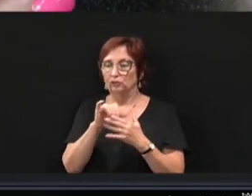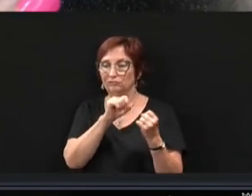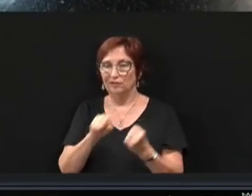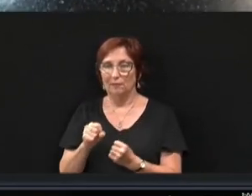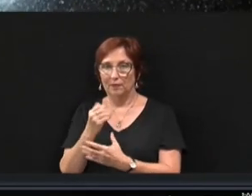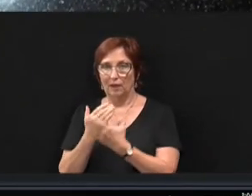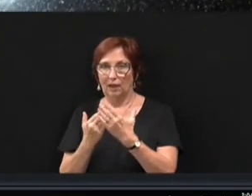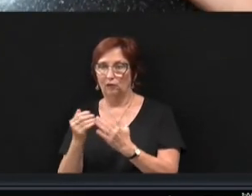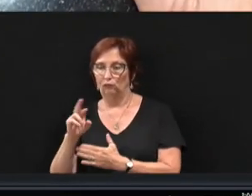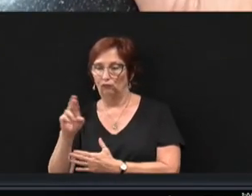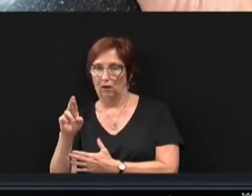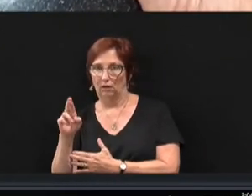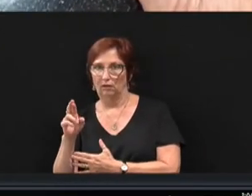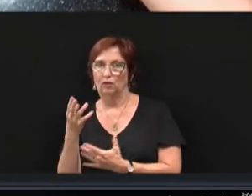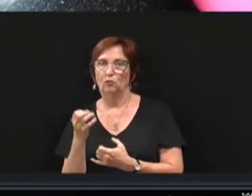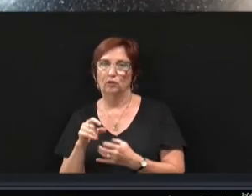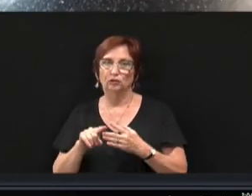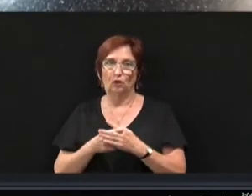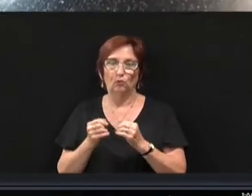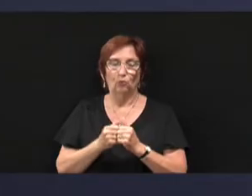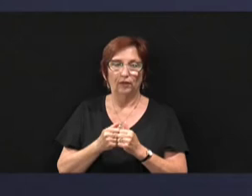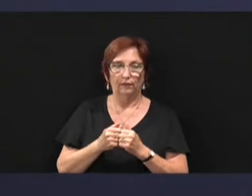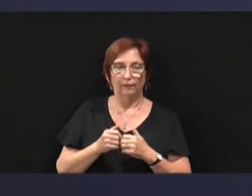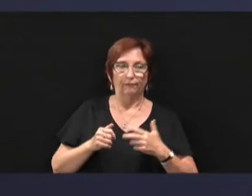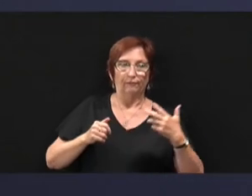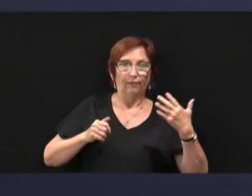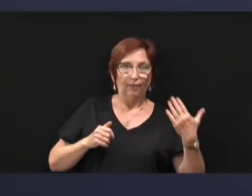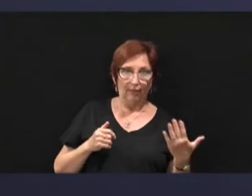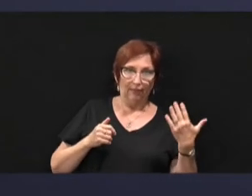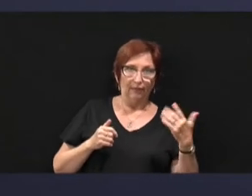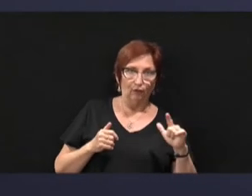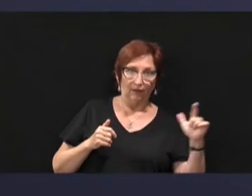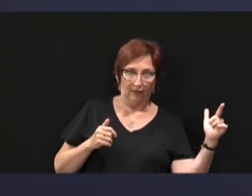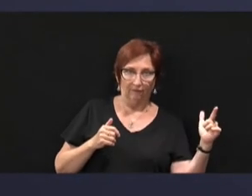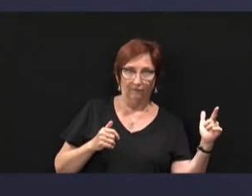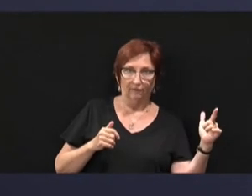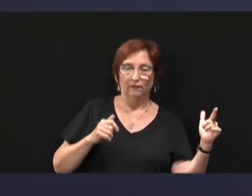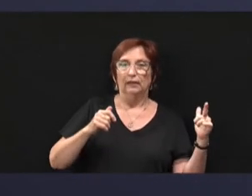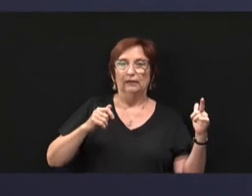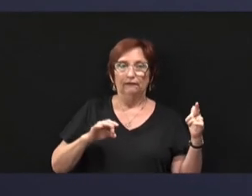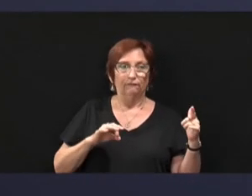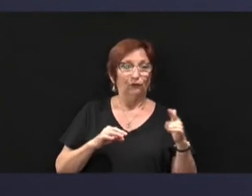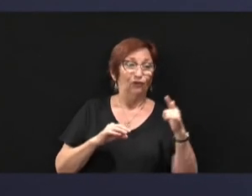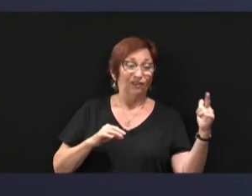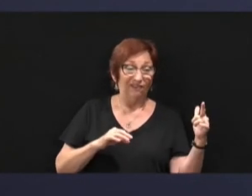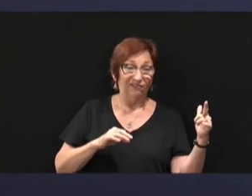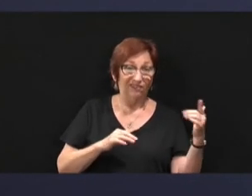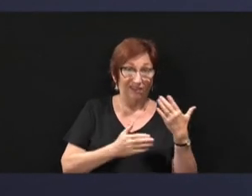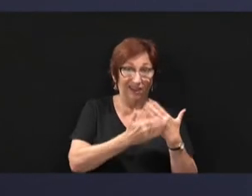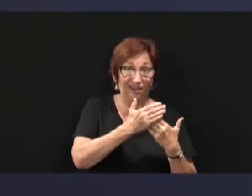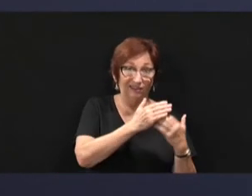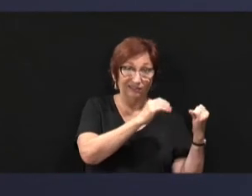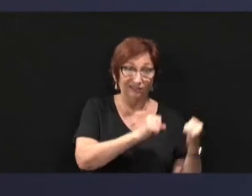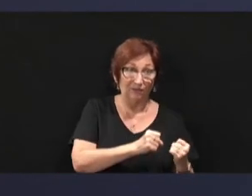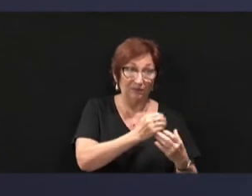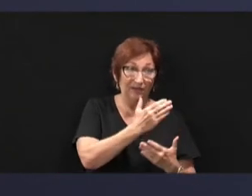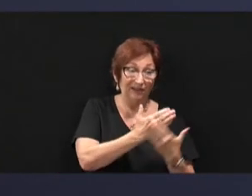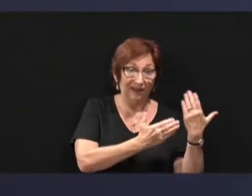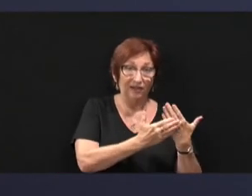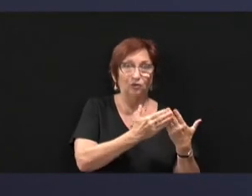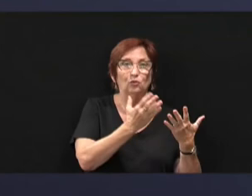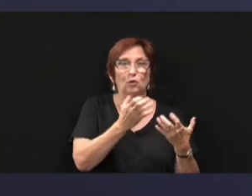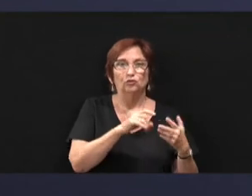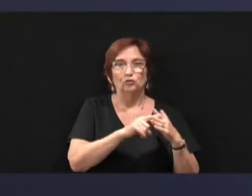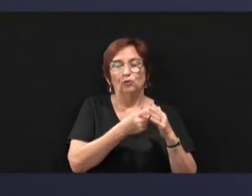hand and the other way around. This is on, I think it's on the OG book,